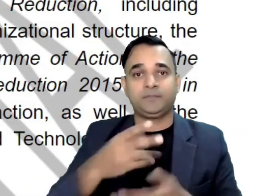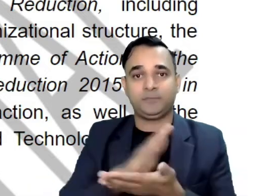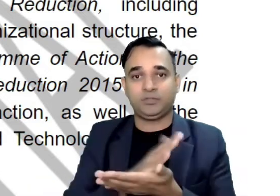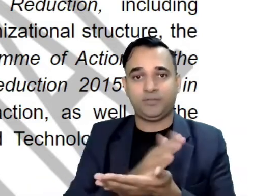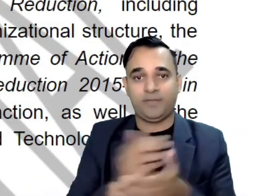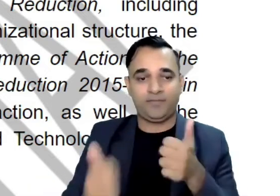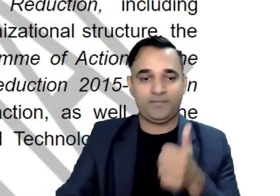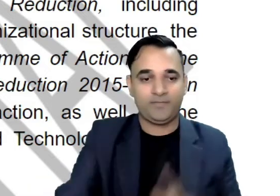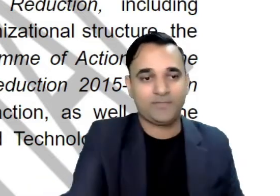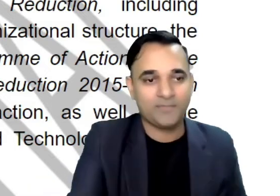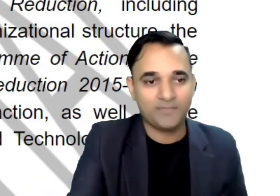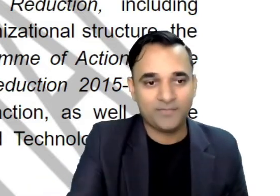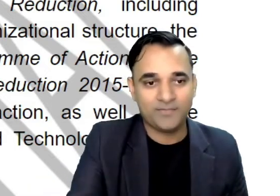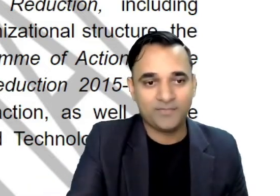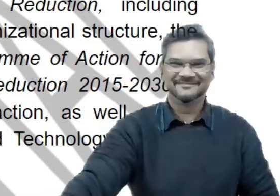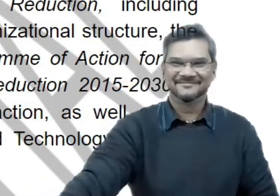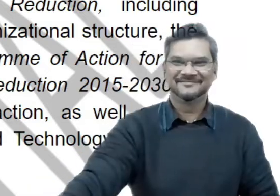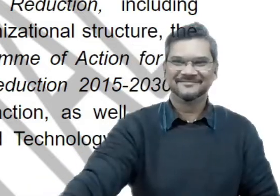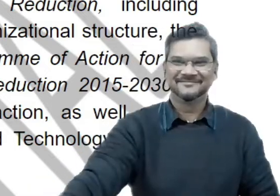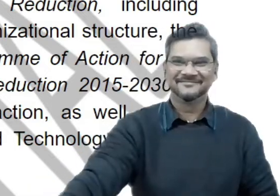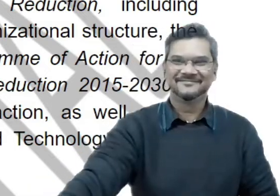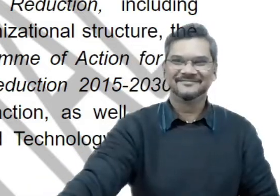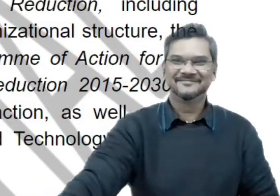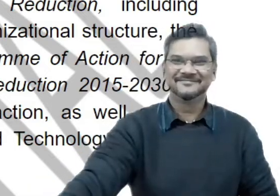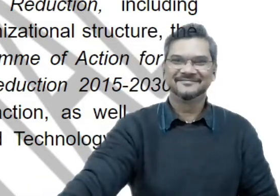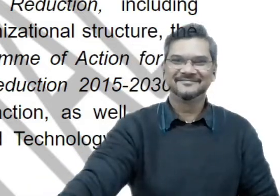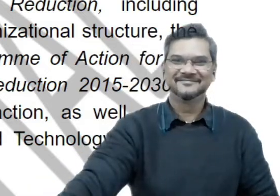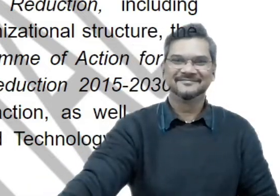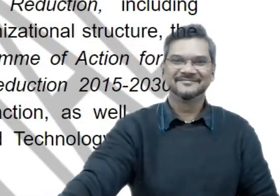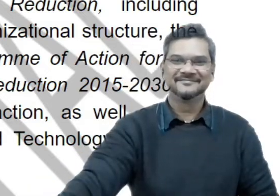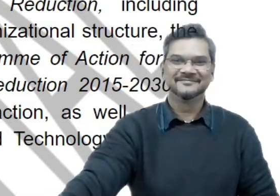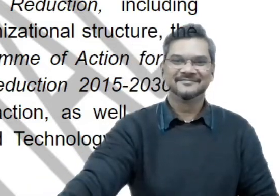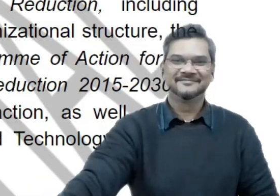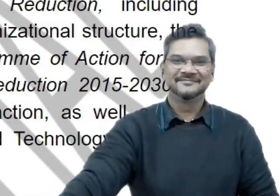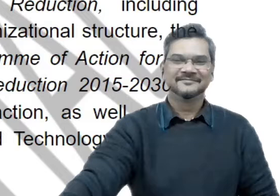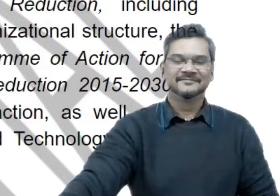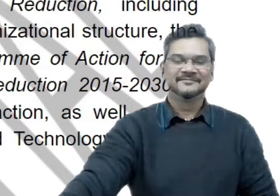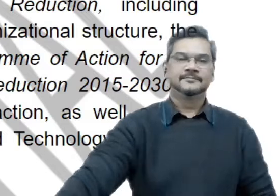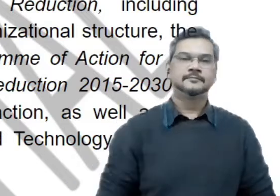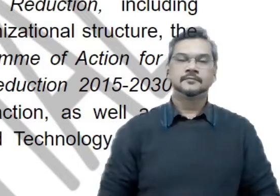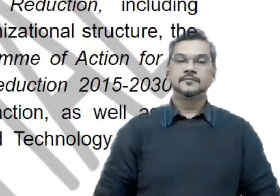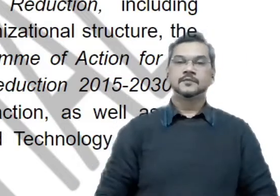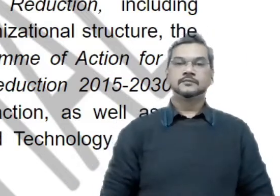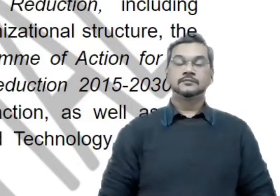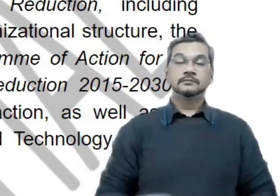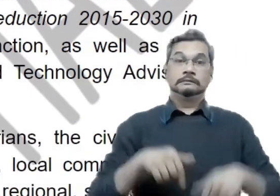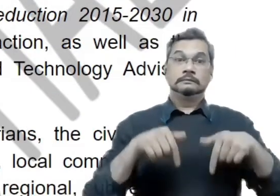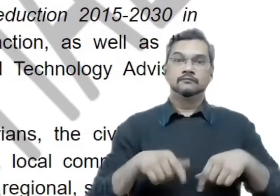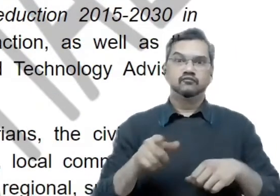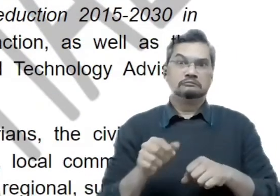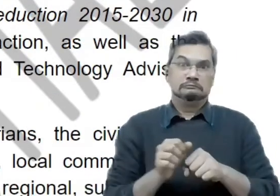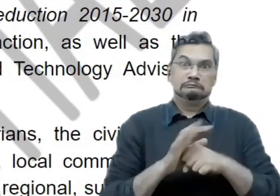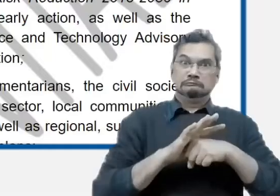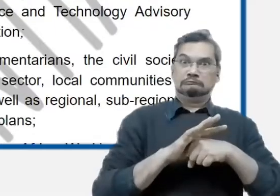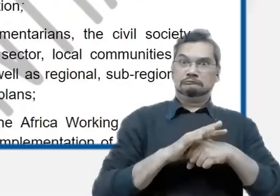Natural Resources on the challenges and opportunities presented by the COVID-19 pandemic. That is 13th November